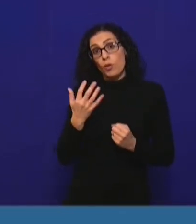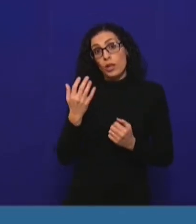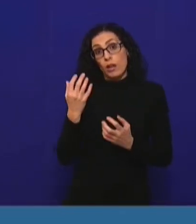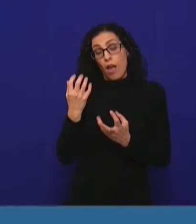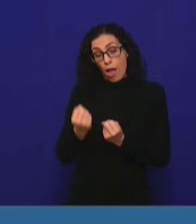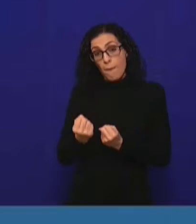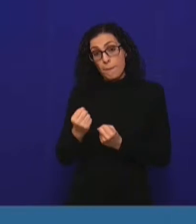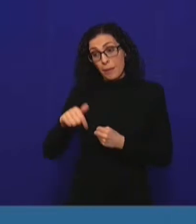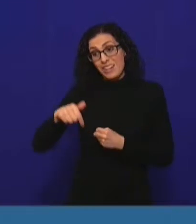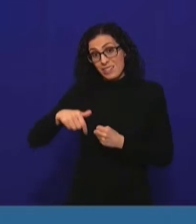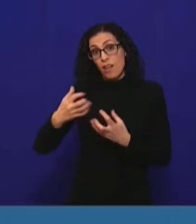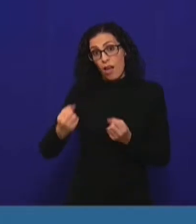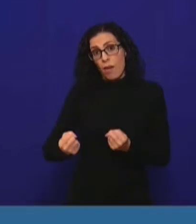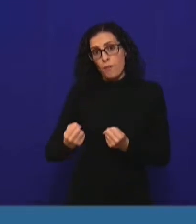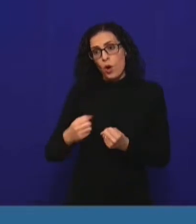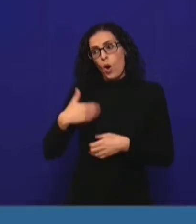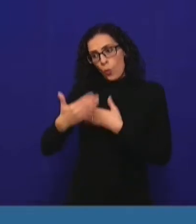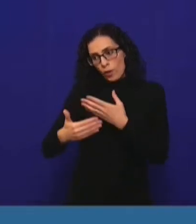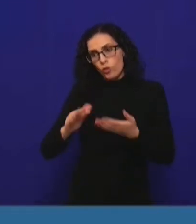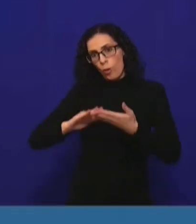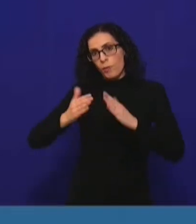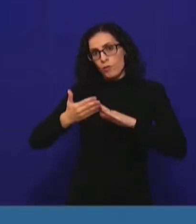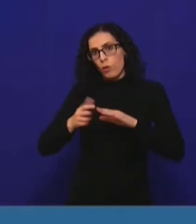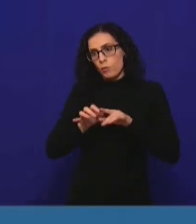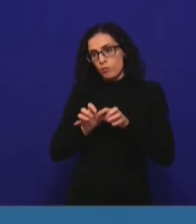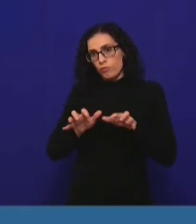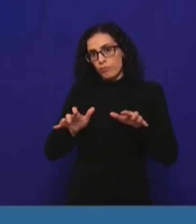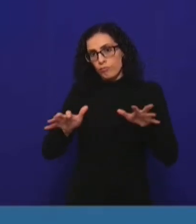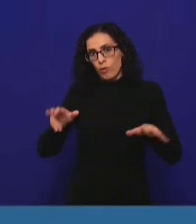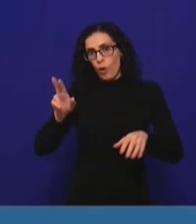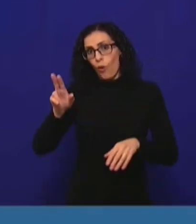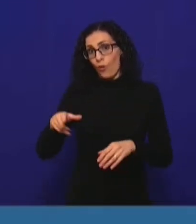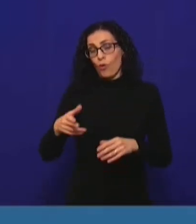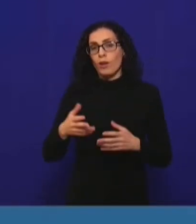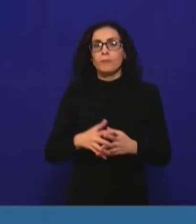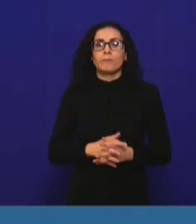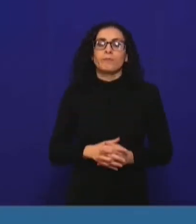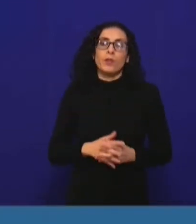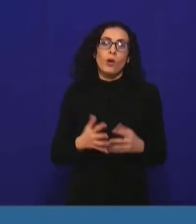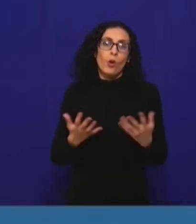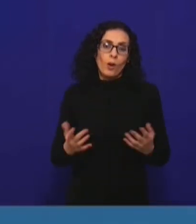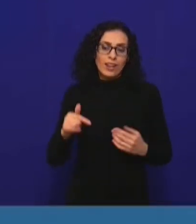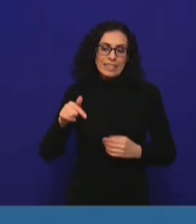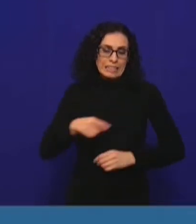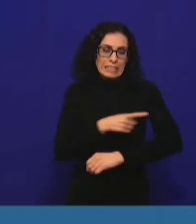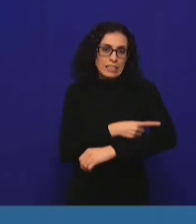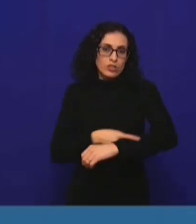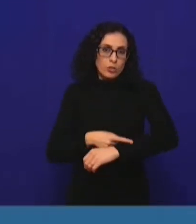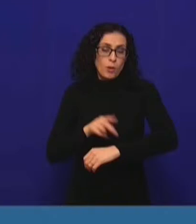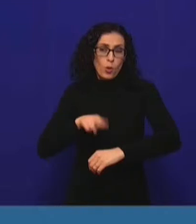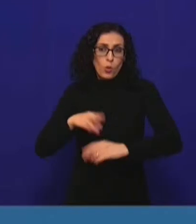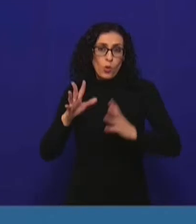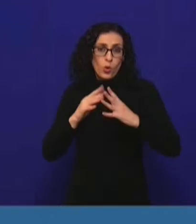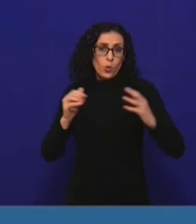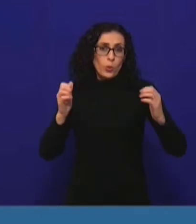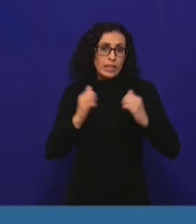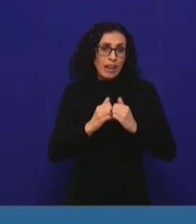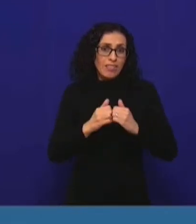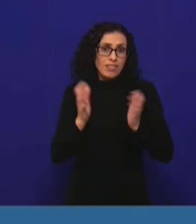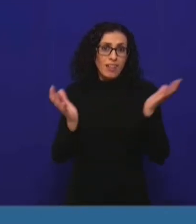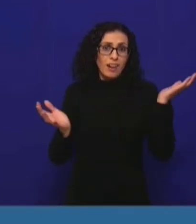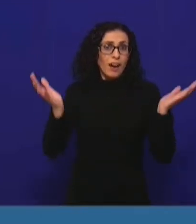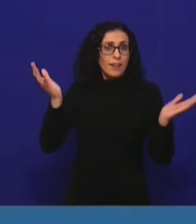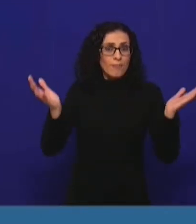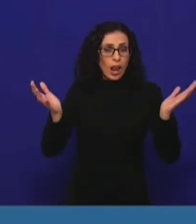li hemm ongoing transmission fil-komunità. U anka propju għal din il-ġimgħa u dan il-weekend li ġej tal-karnival